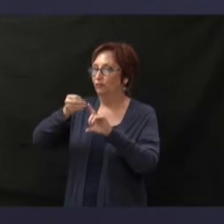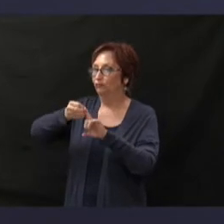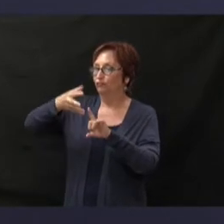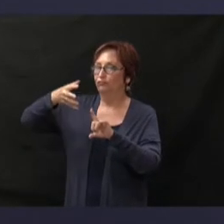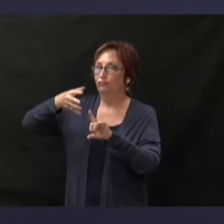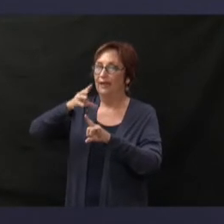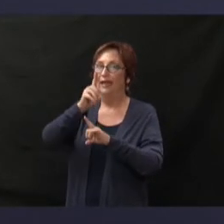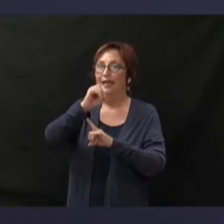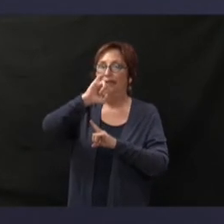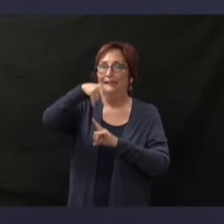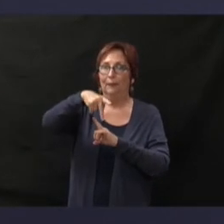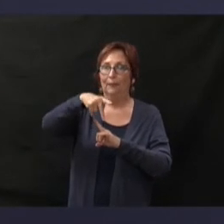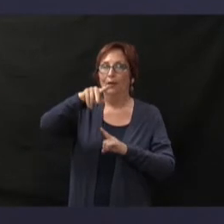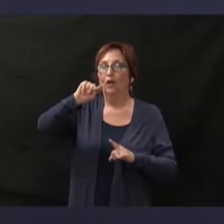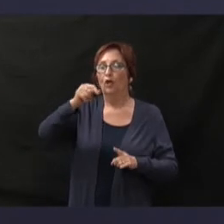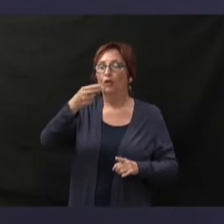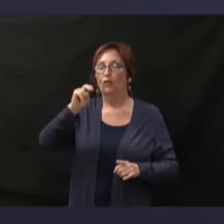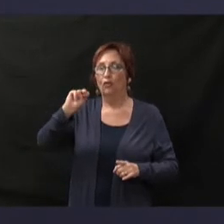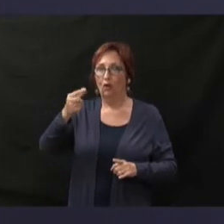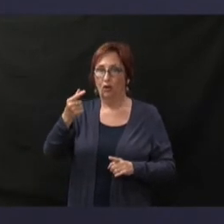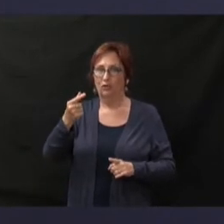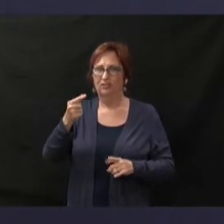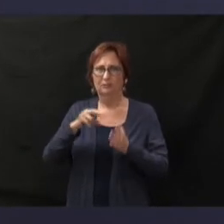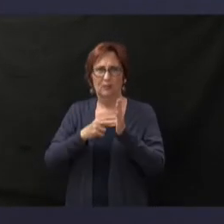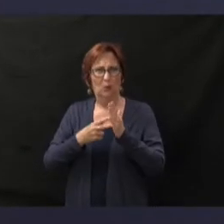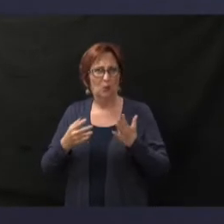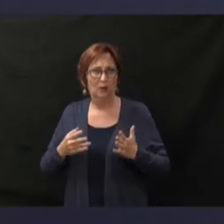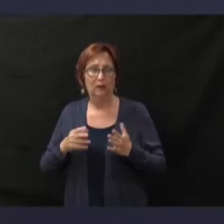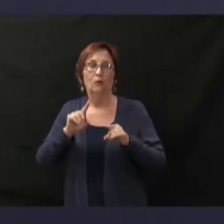Diphthongs are when your mouth slides. So